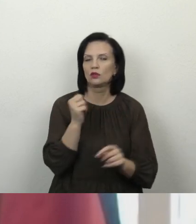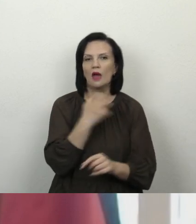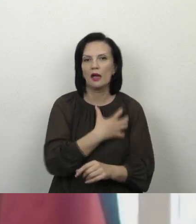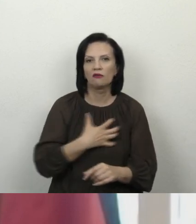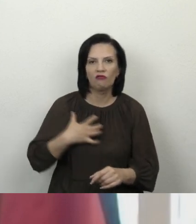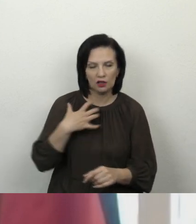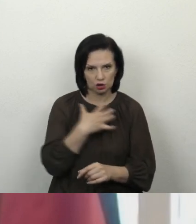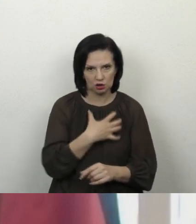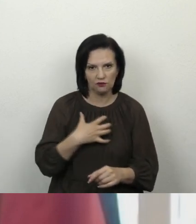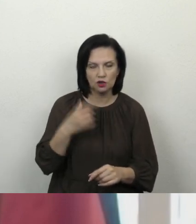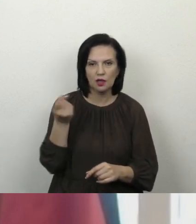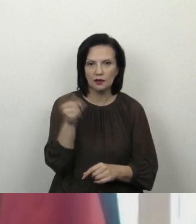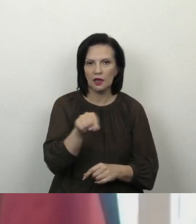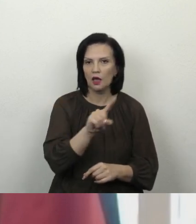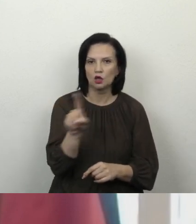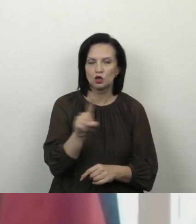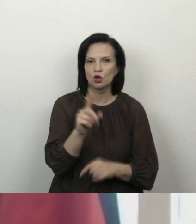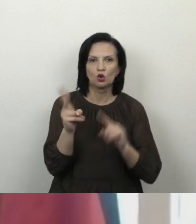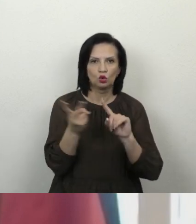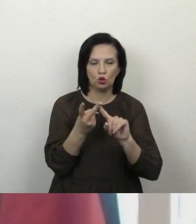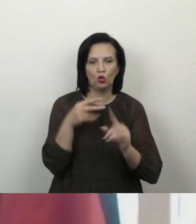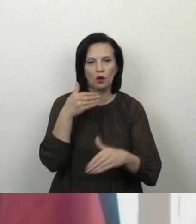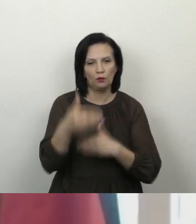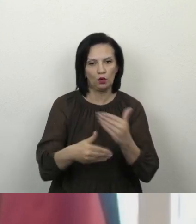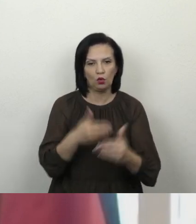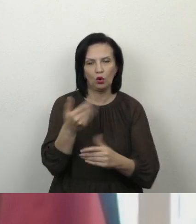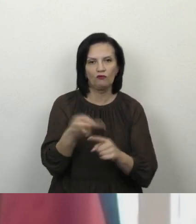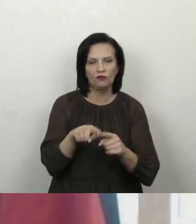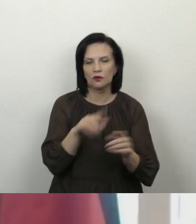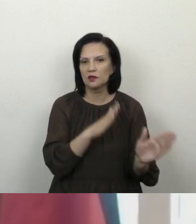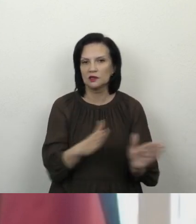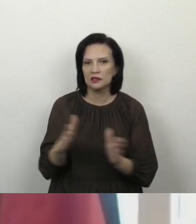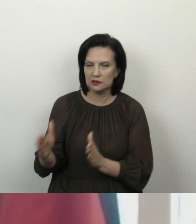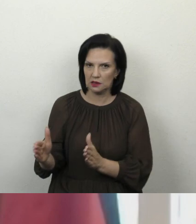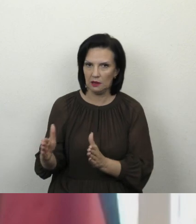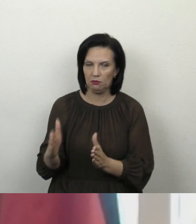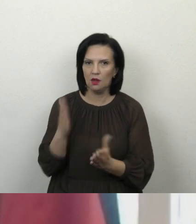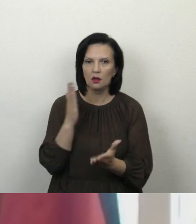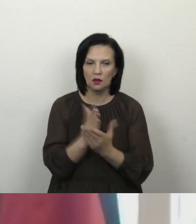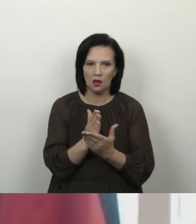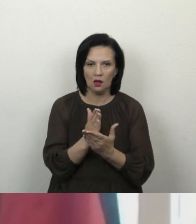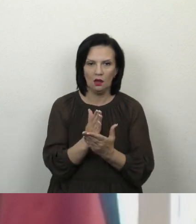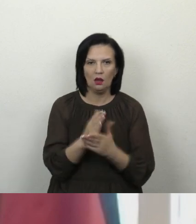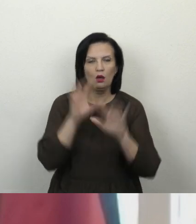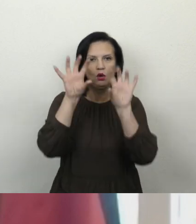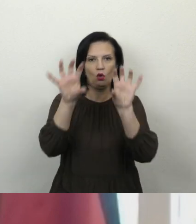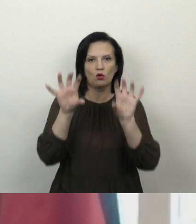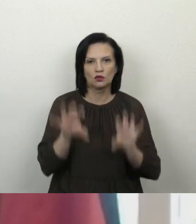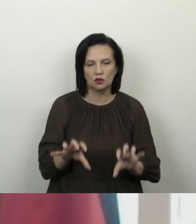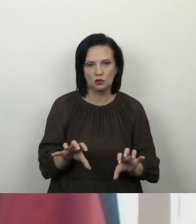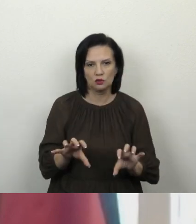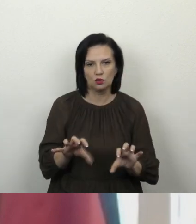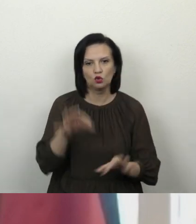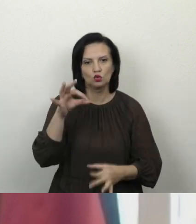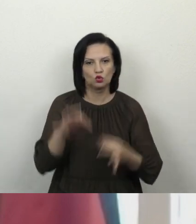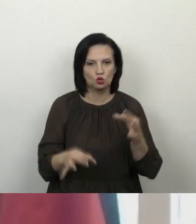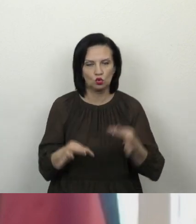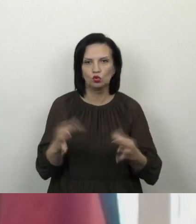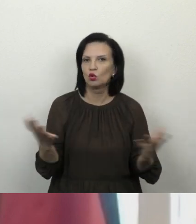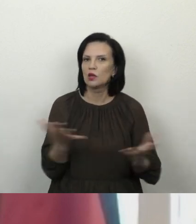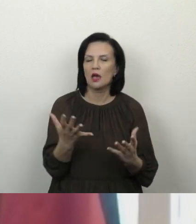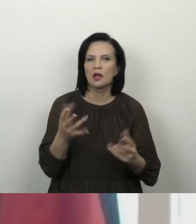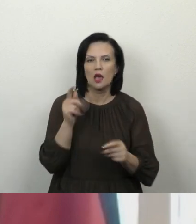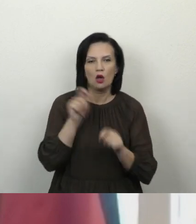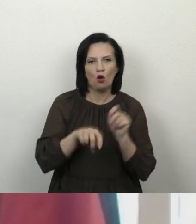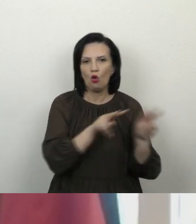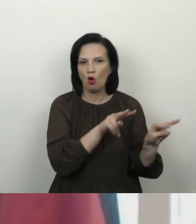second step of this system, the Constitutional Court controls what Parliament said.